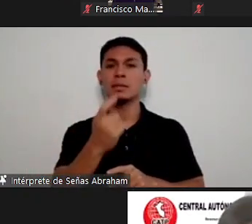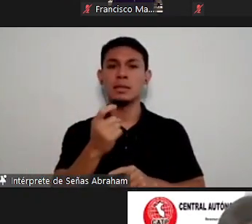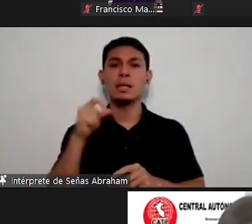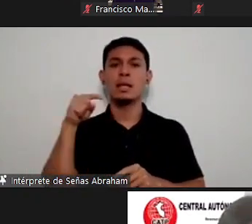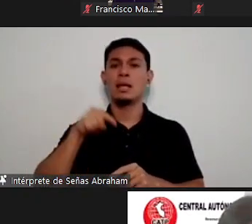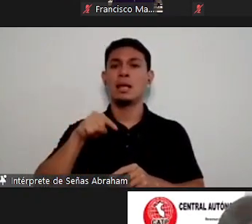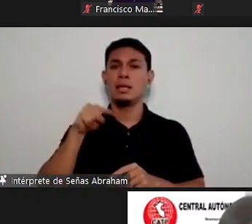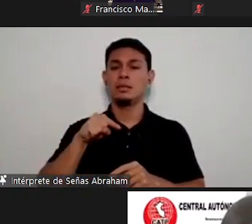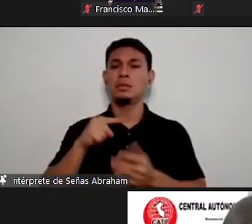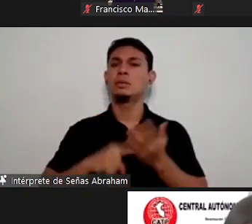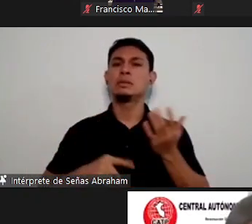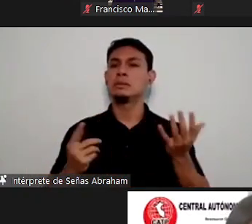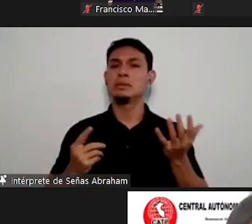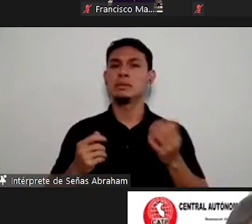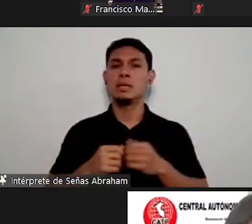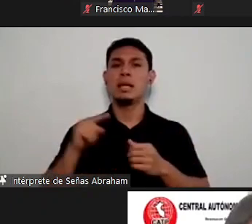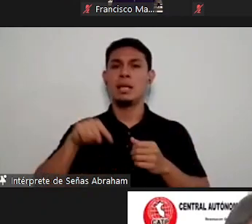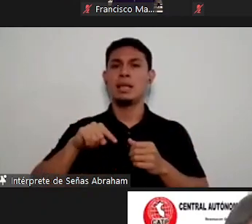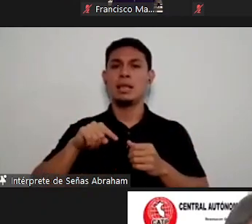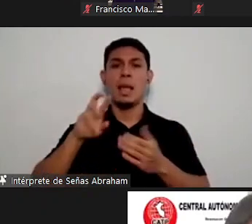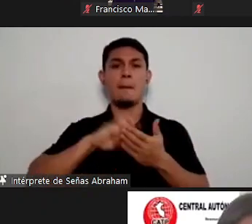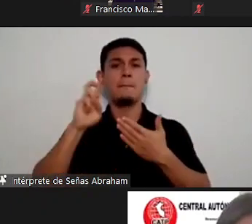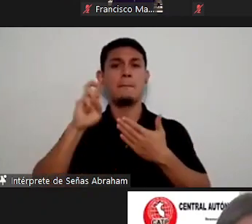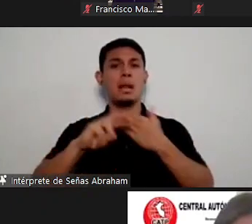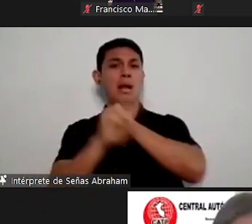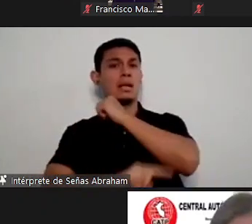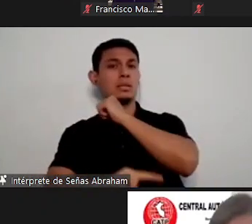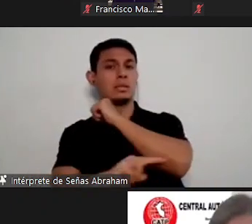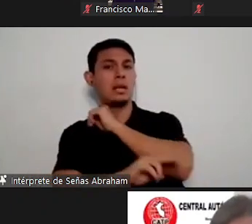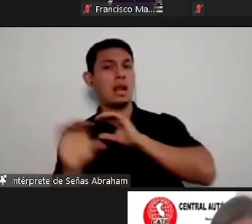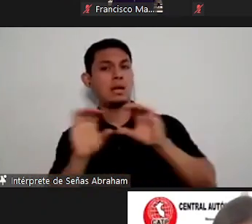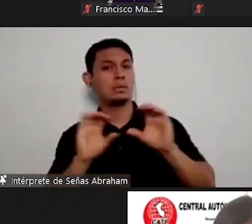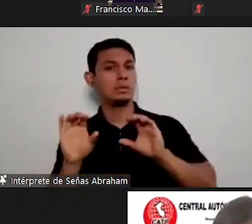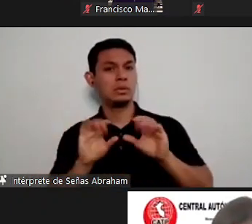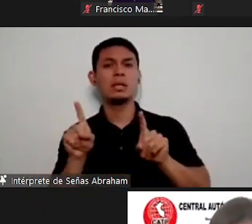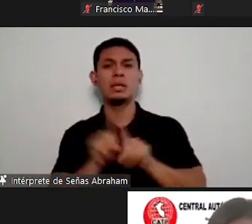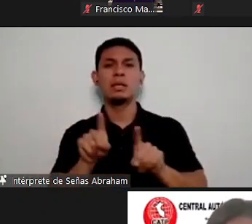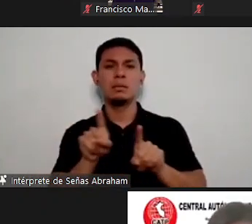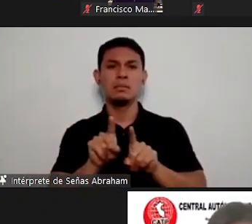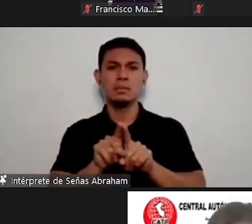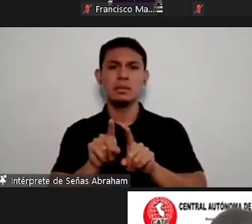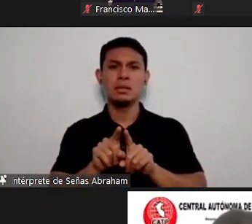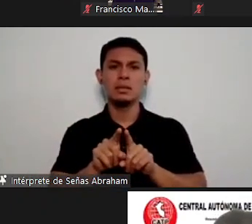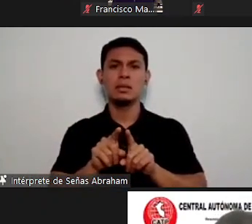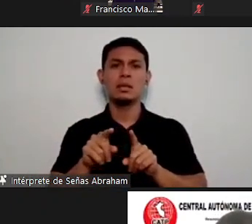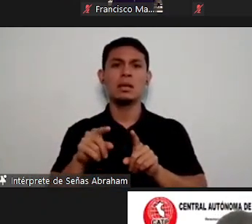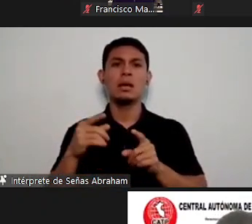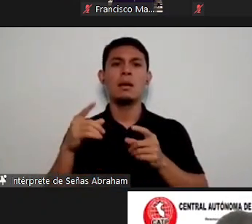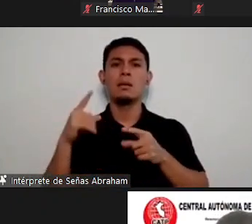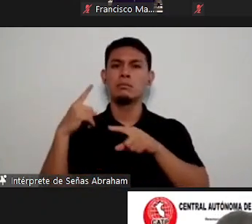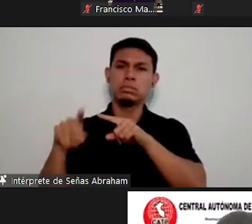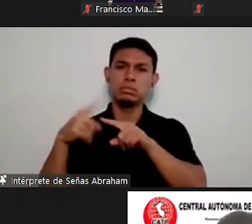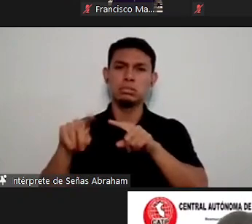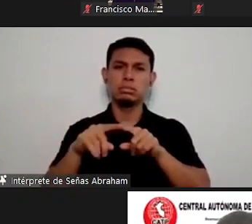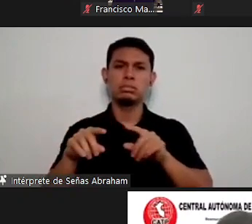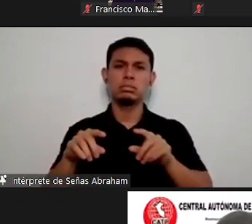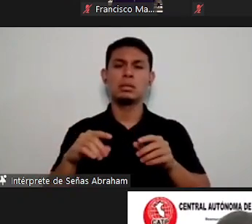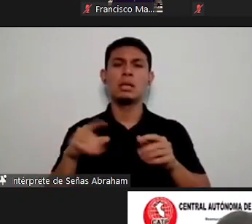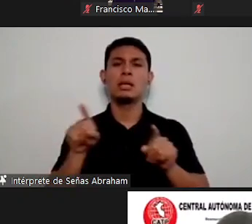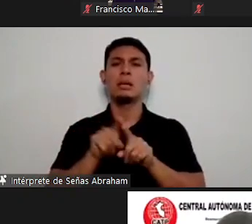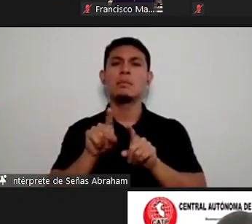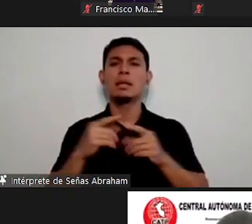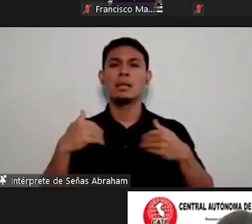and finally to show that this national action plan also presents